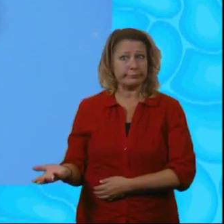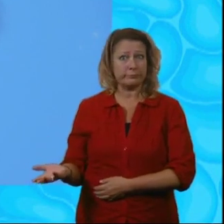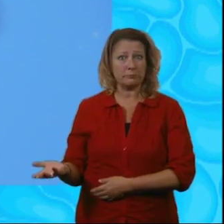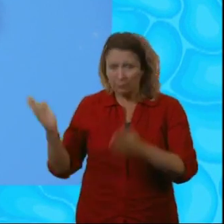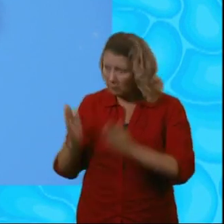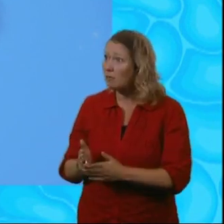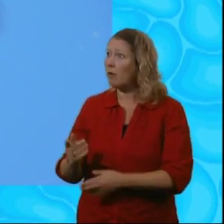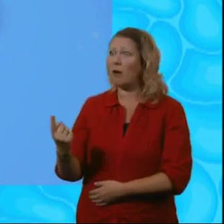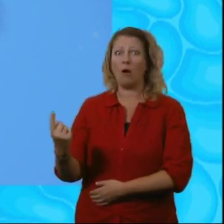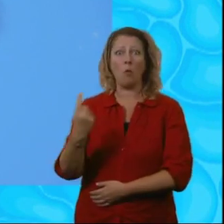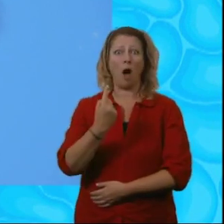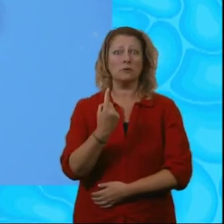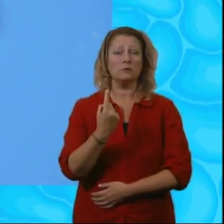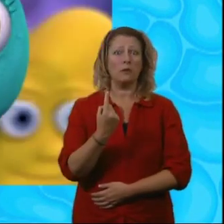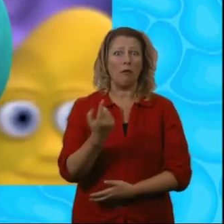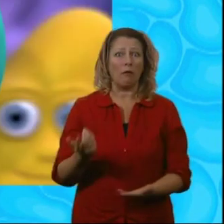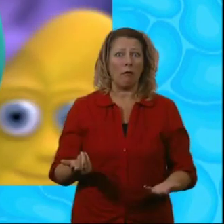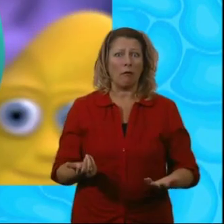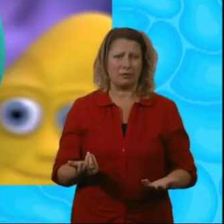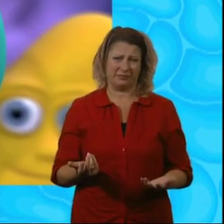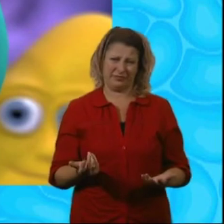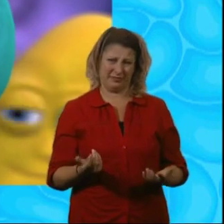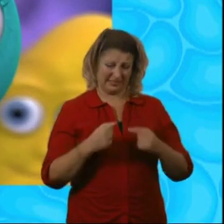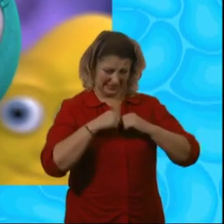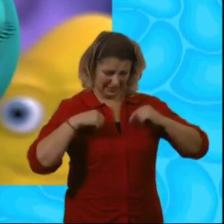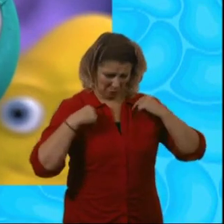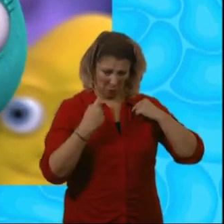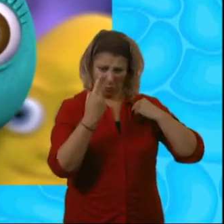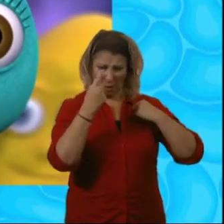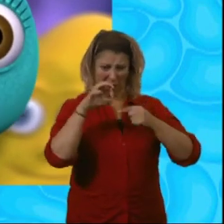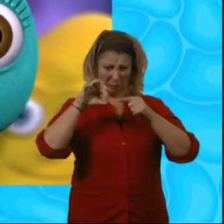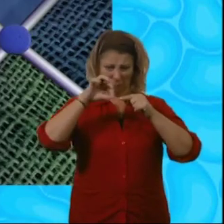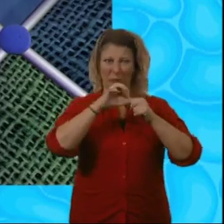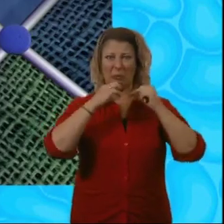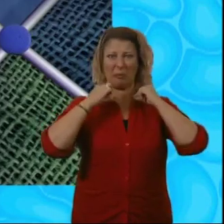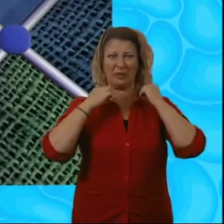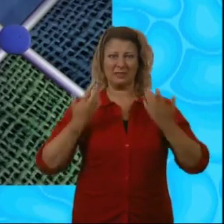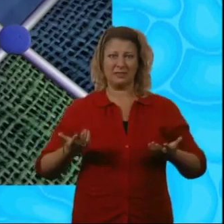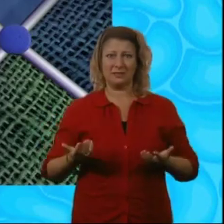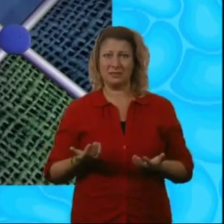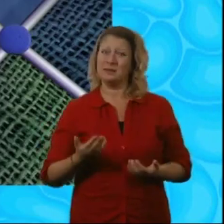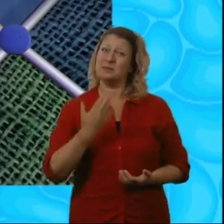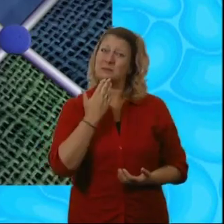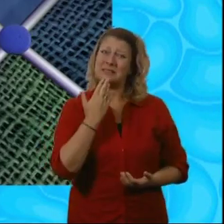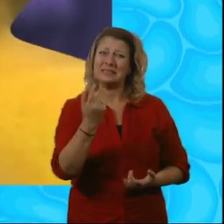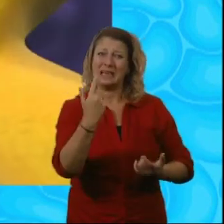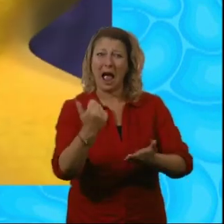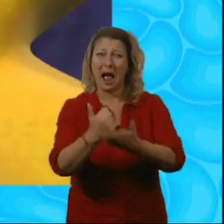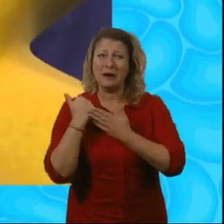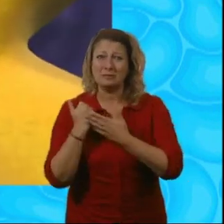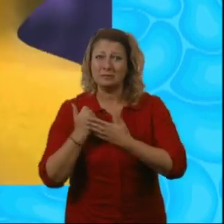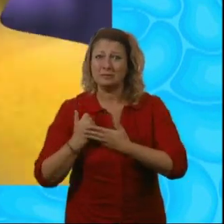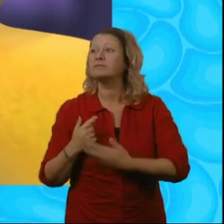And then just one. Can't make much of a necklace with just one bead. So will you send someone?